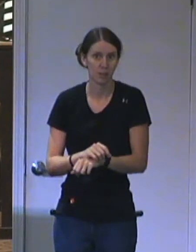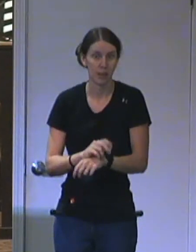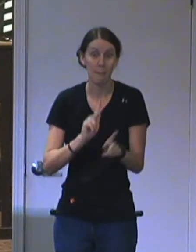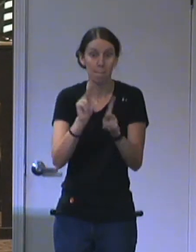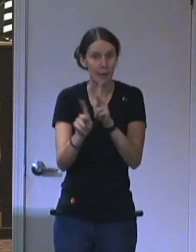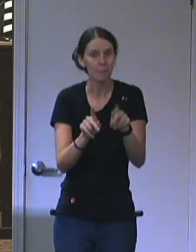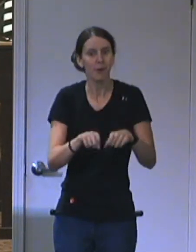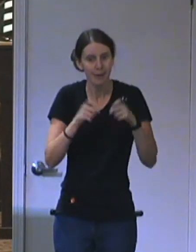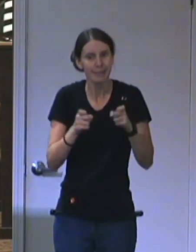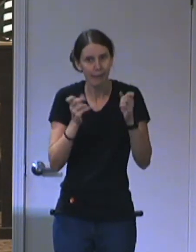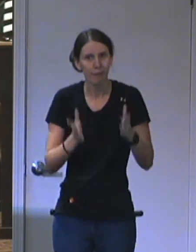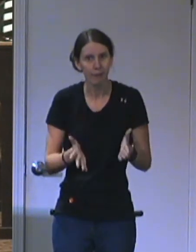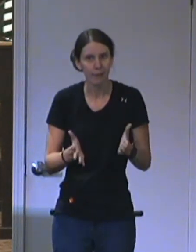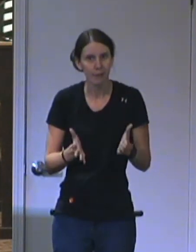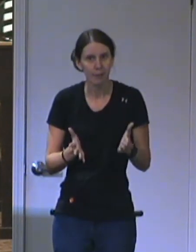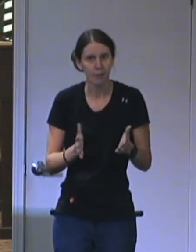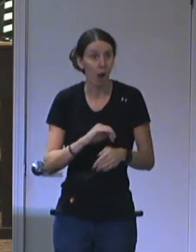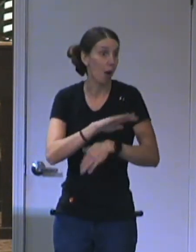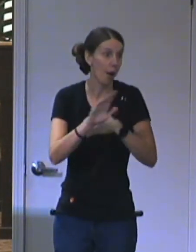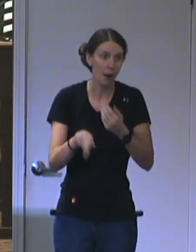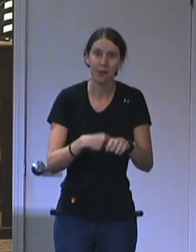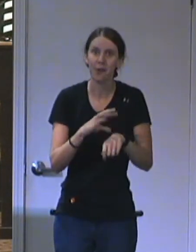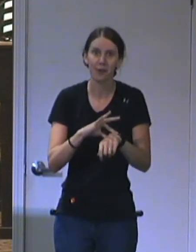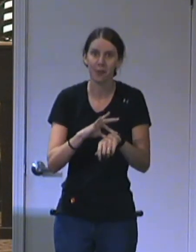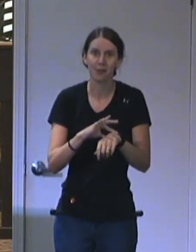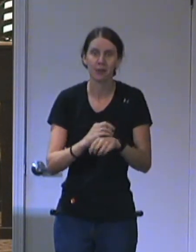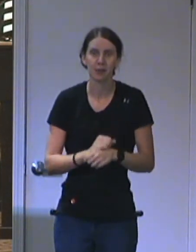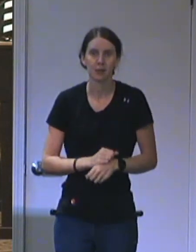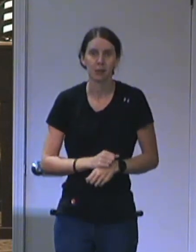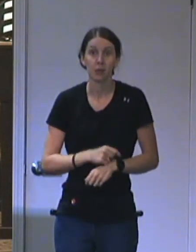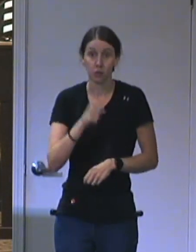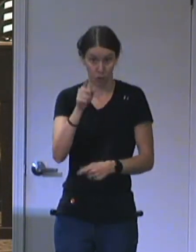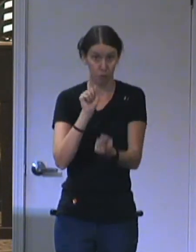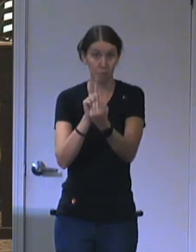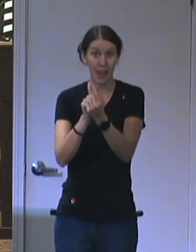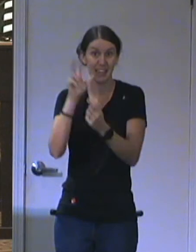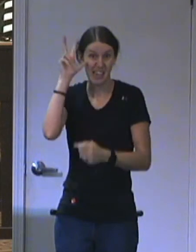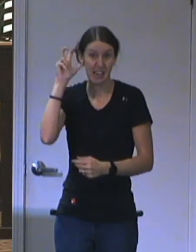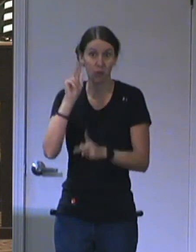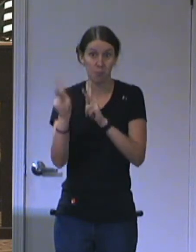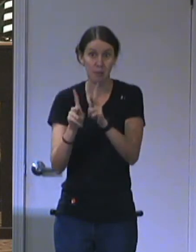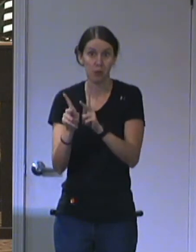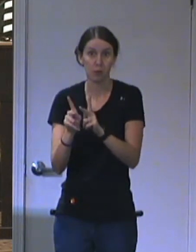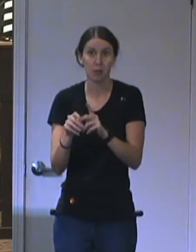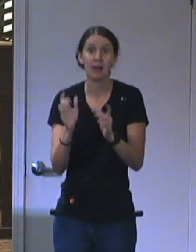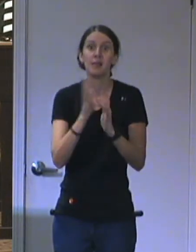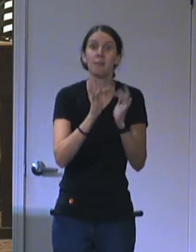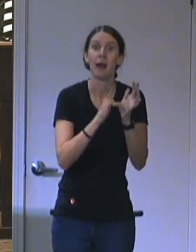are sinners. And you have evil people in your life, and he says, watch out for them.